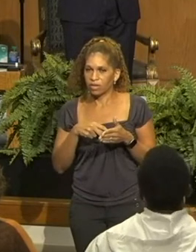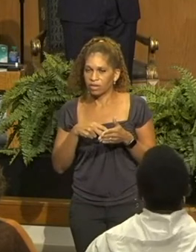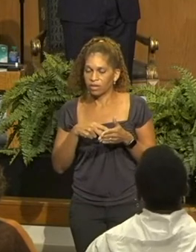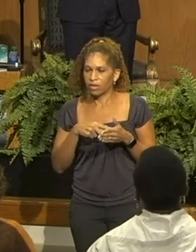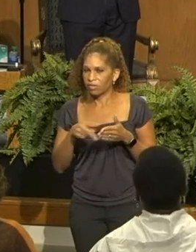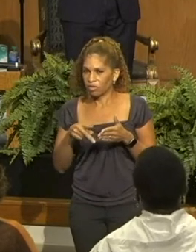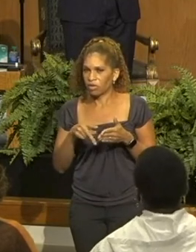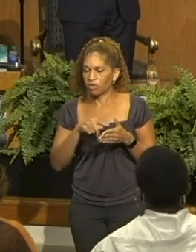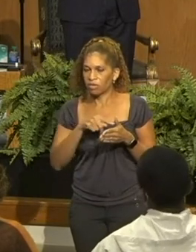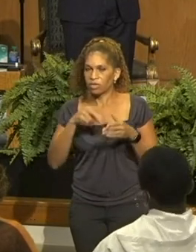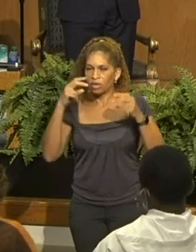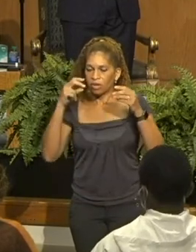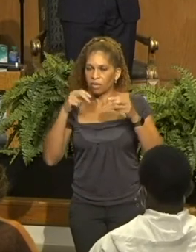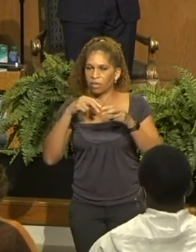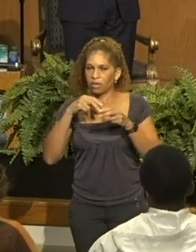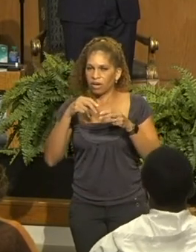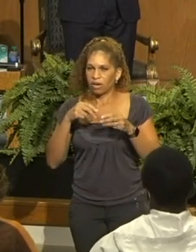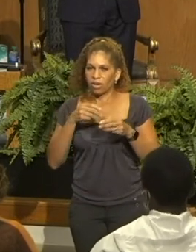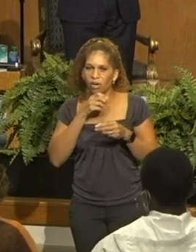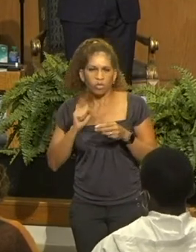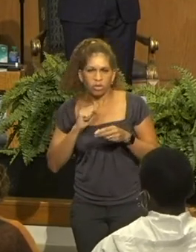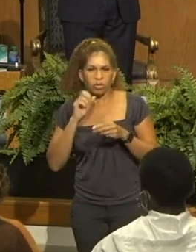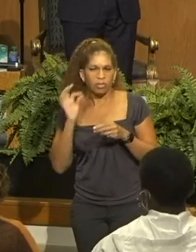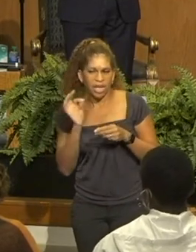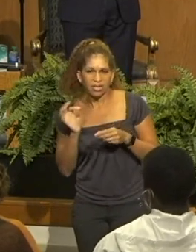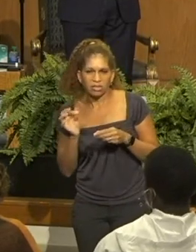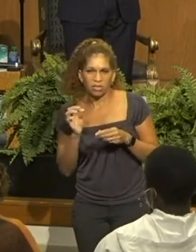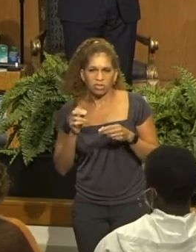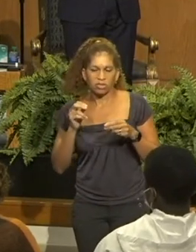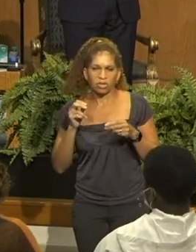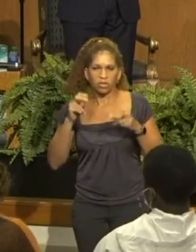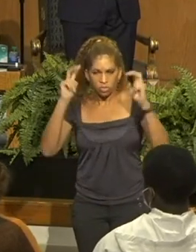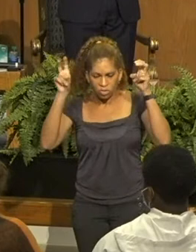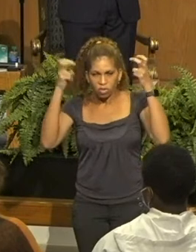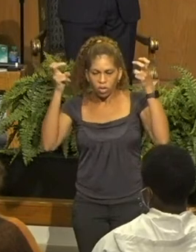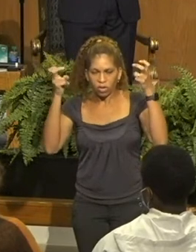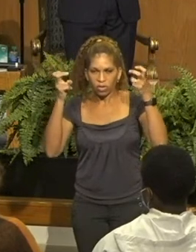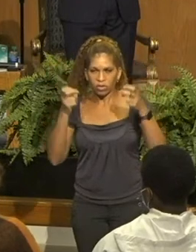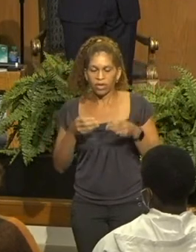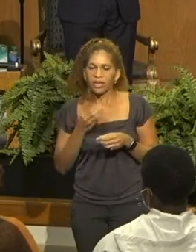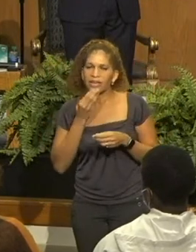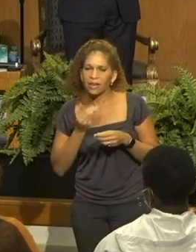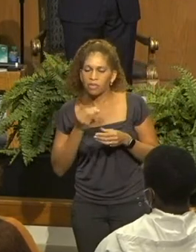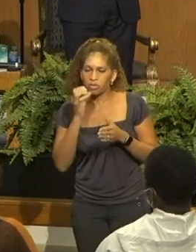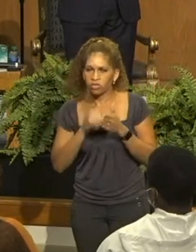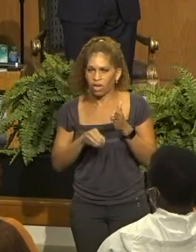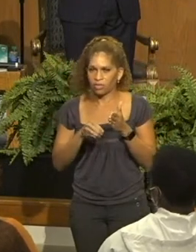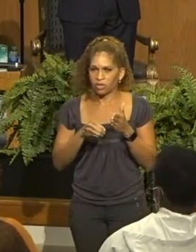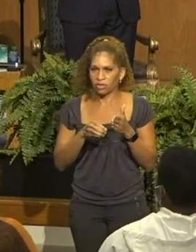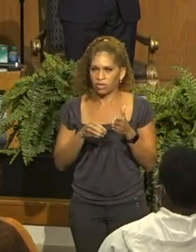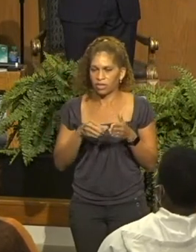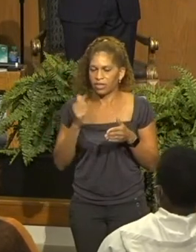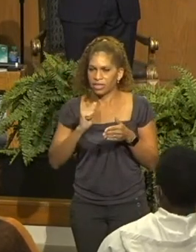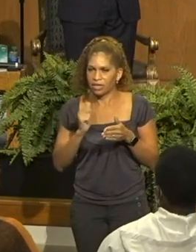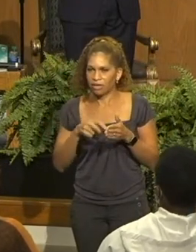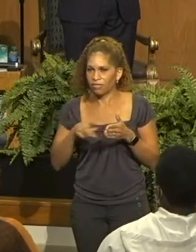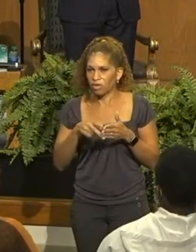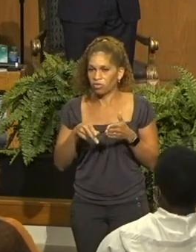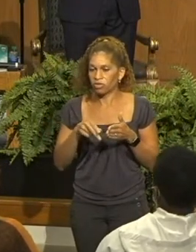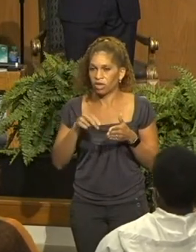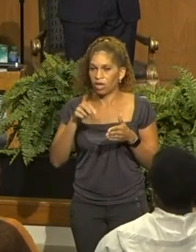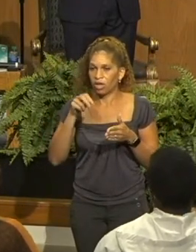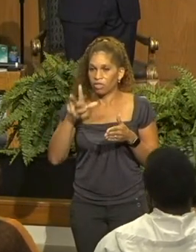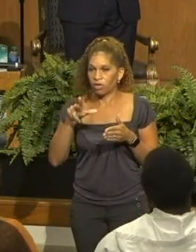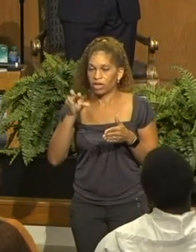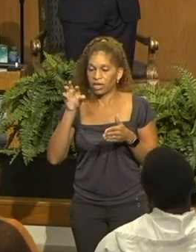used to quote in the hard times of the movement. Hebrews chapter 10, verse 39. "But